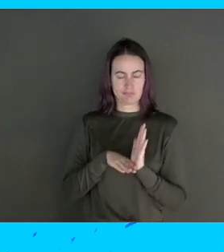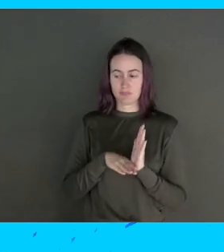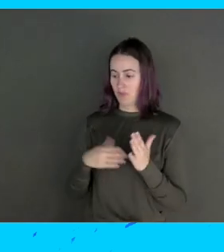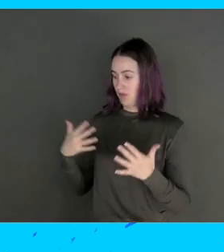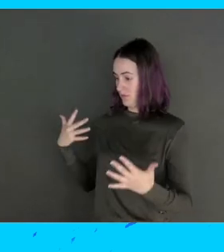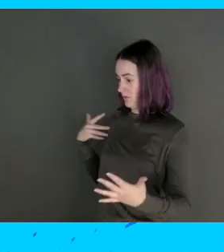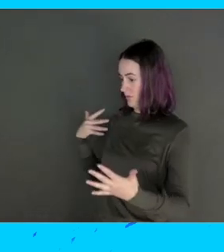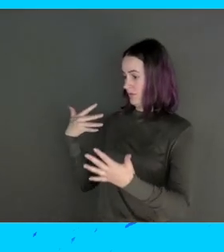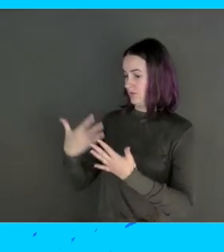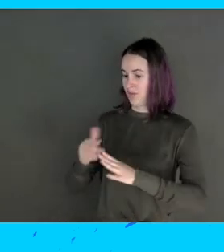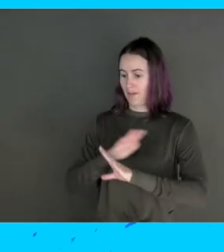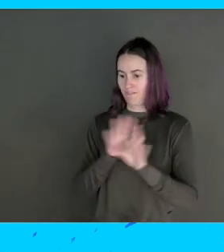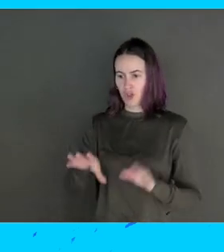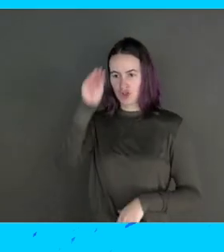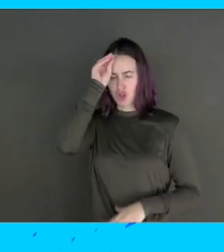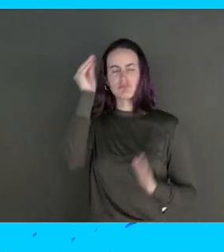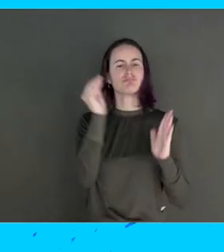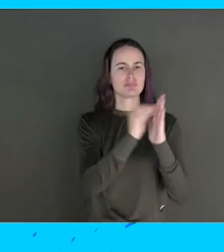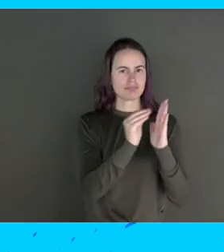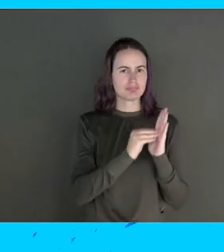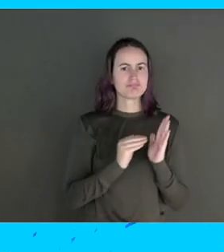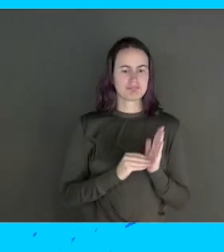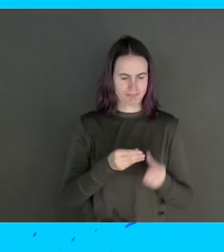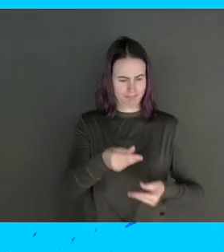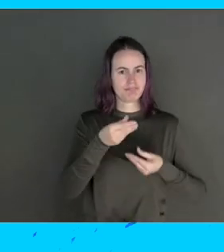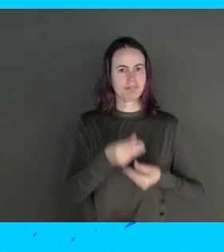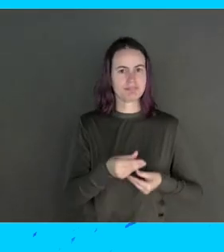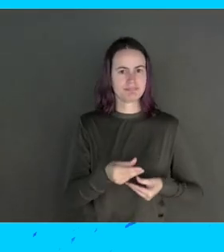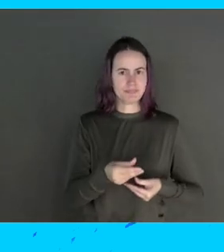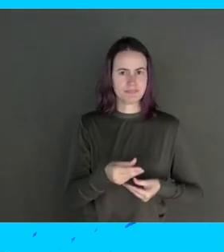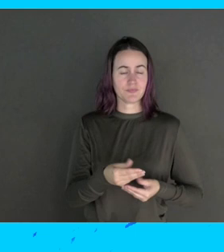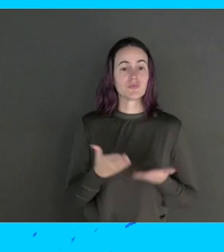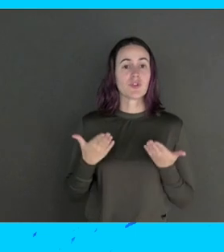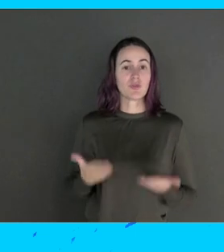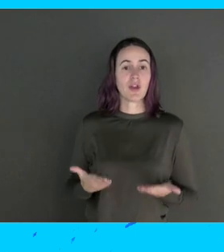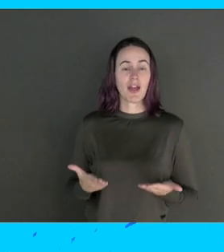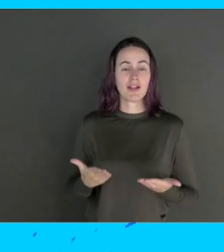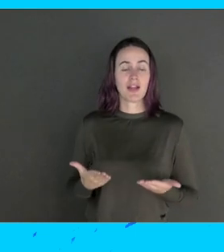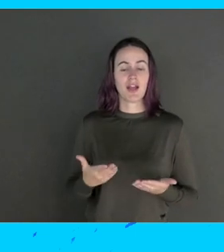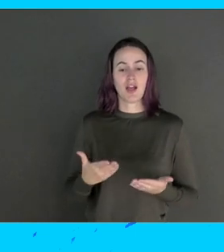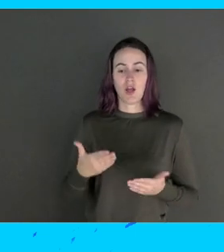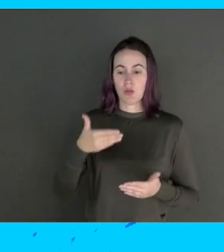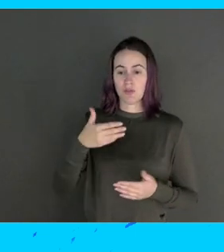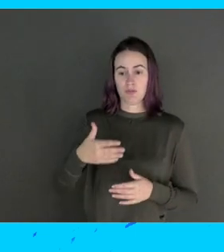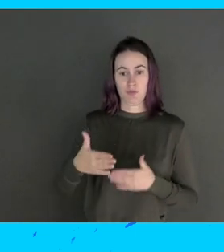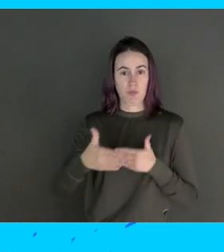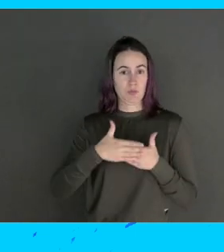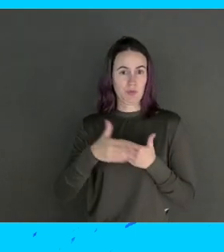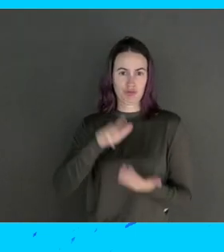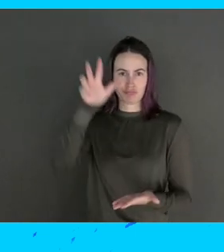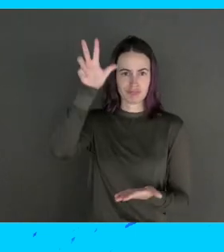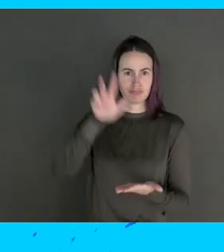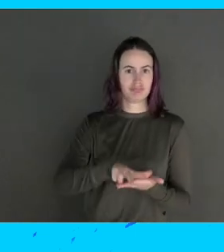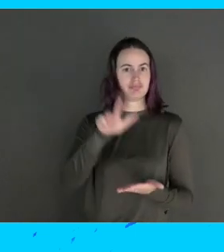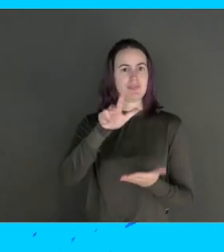way. We are in the process of finalizing this brief, and we look forward to sharing it with you all